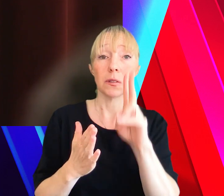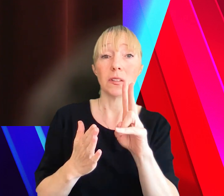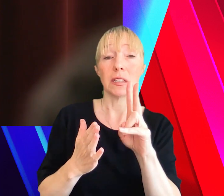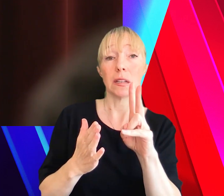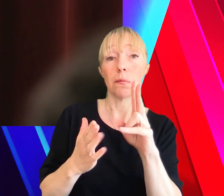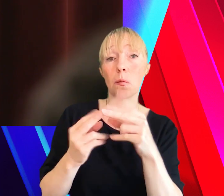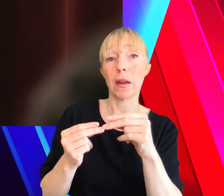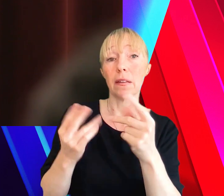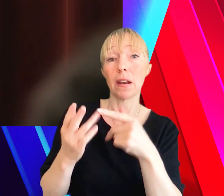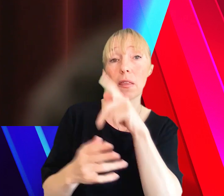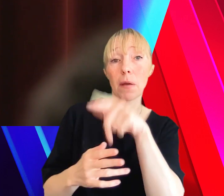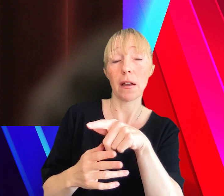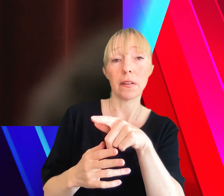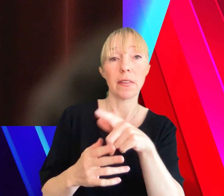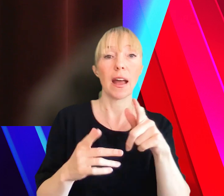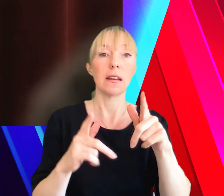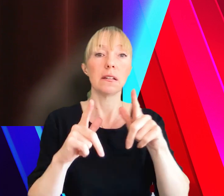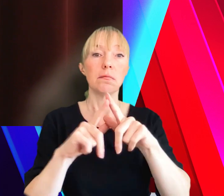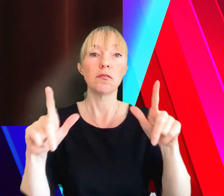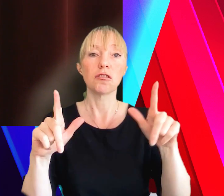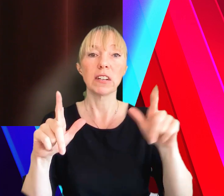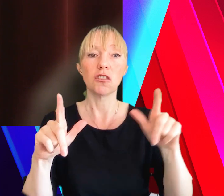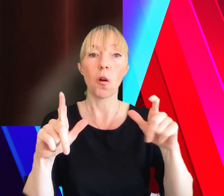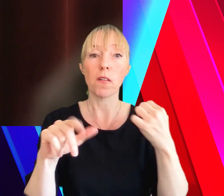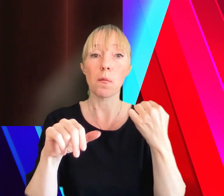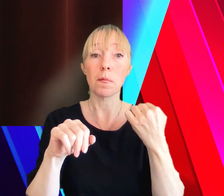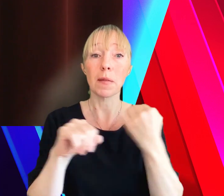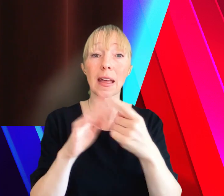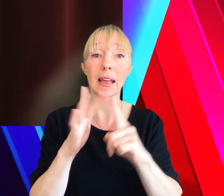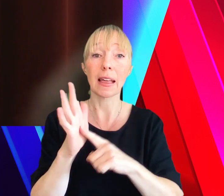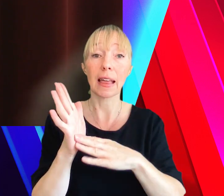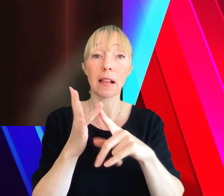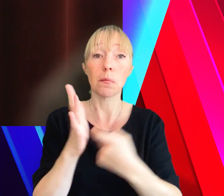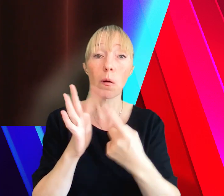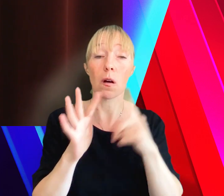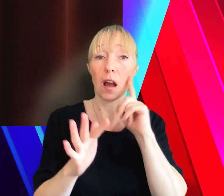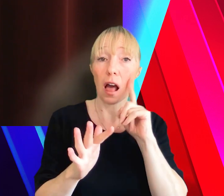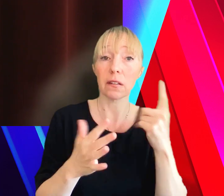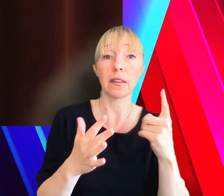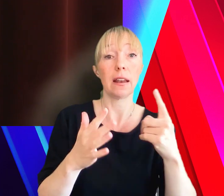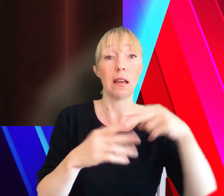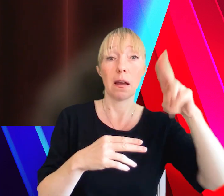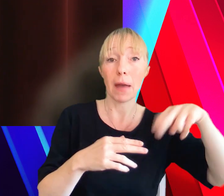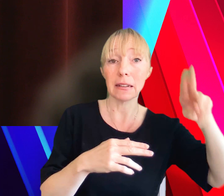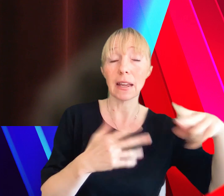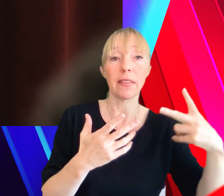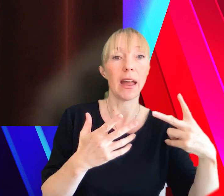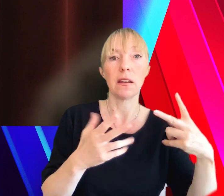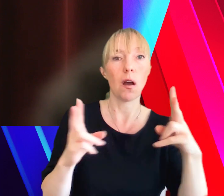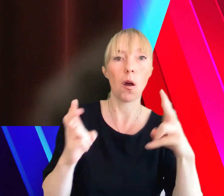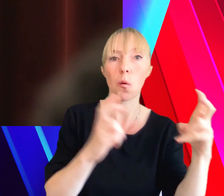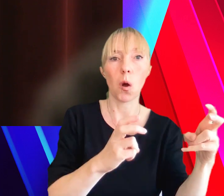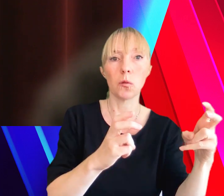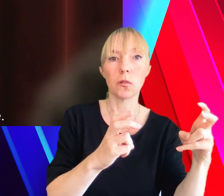where you see them with someone else, then you'd have like a screenshot from Gilmore Girls, then you'd have like a painting, and